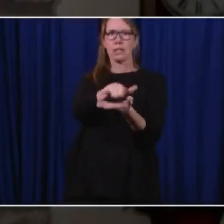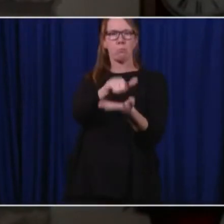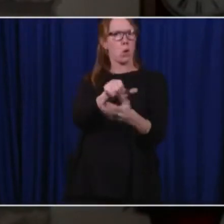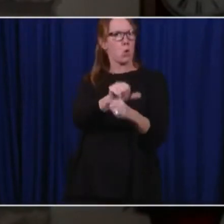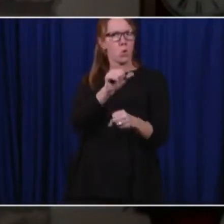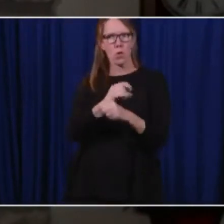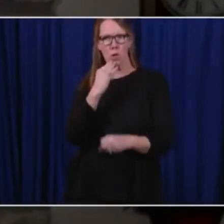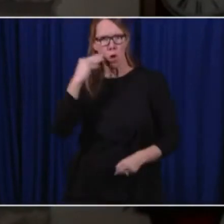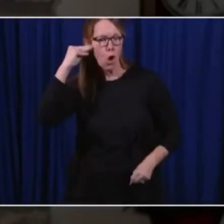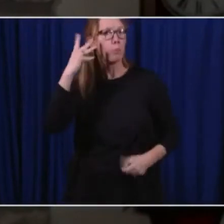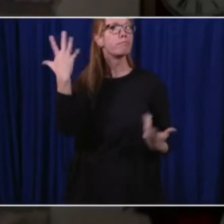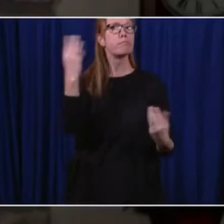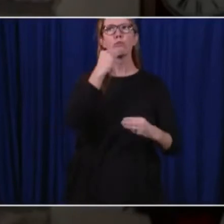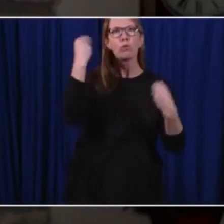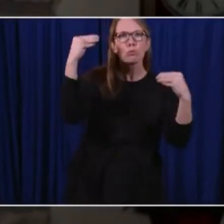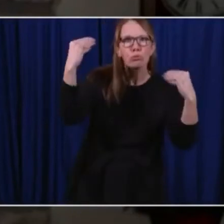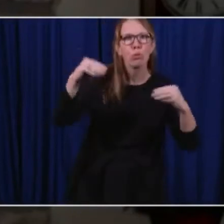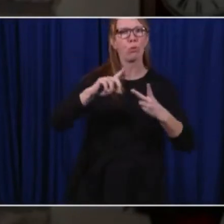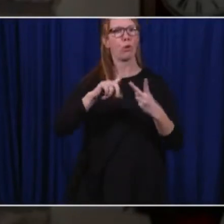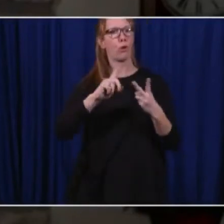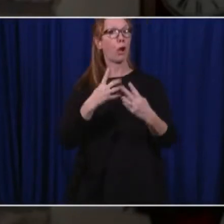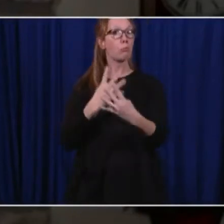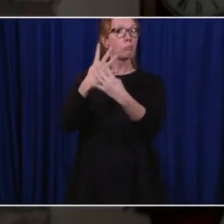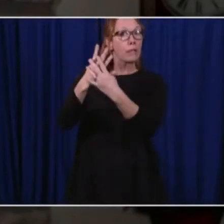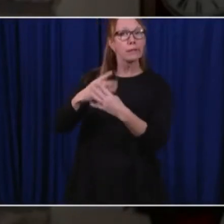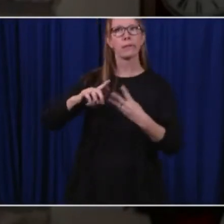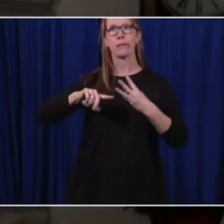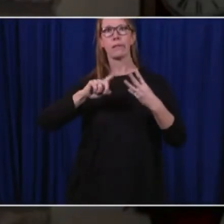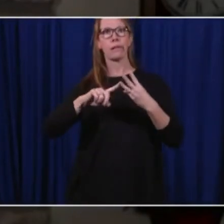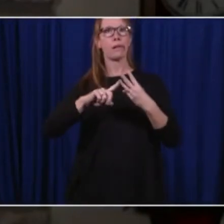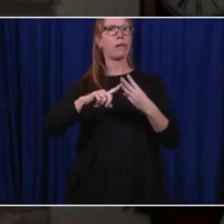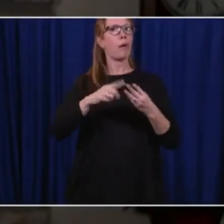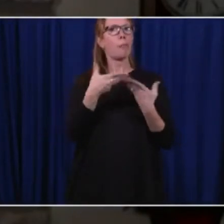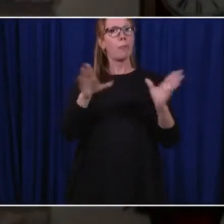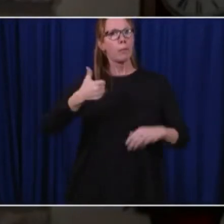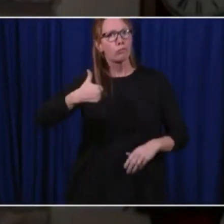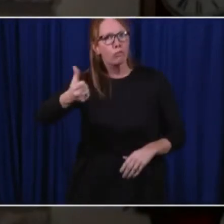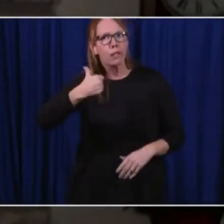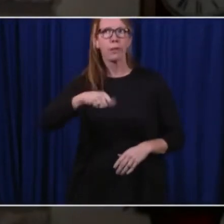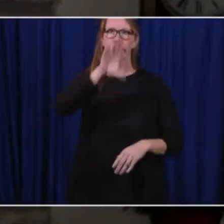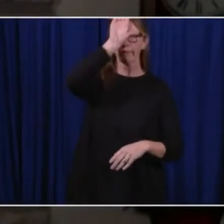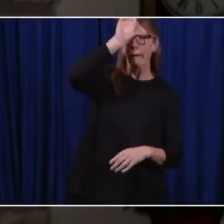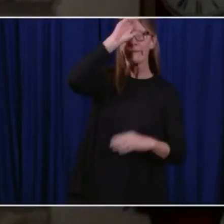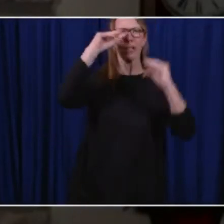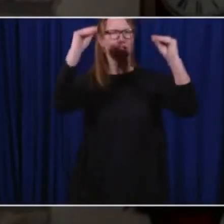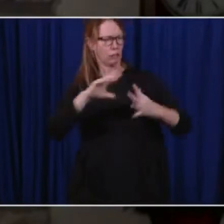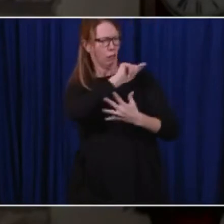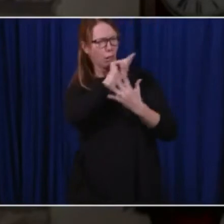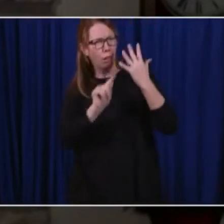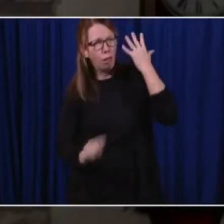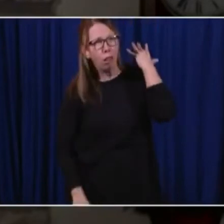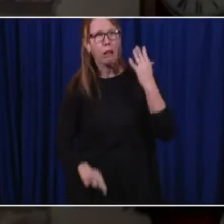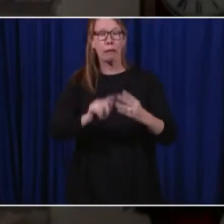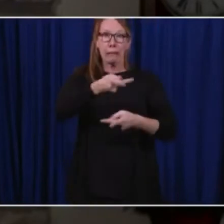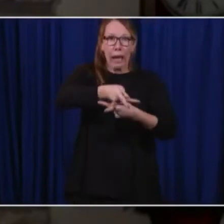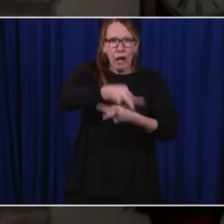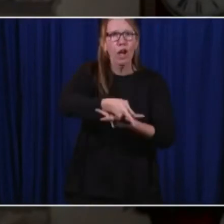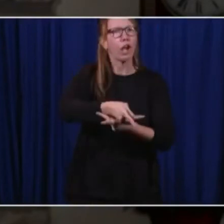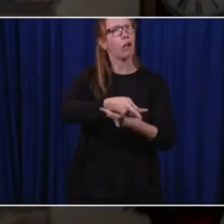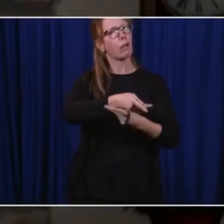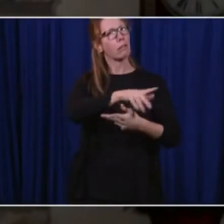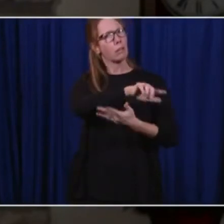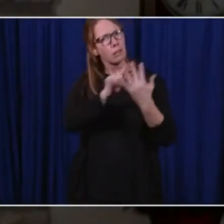chain grocery stores, prison guards, public transit workers, police, firefighters, teachers, daycare employees, those